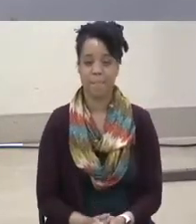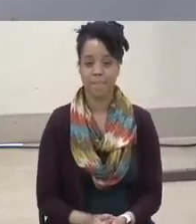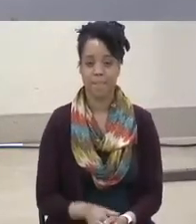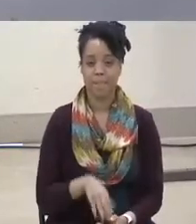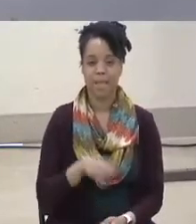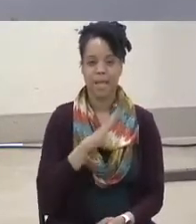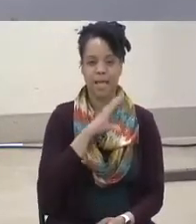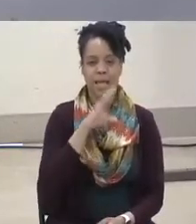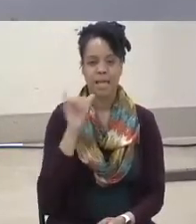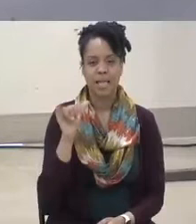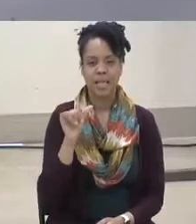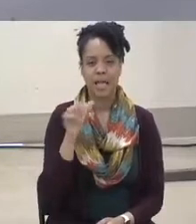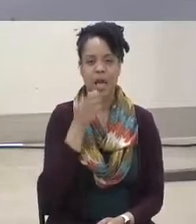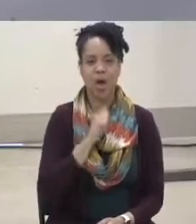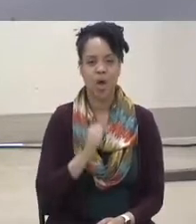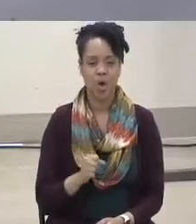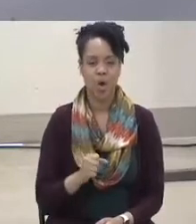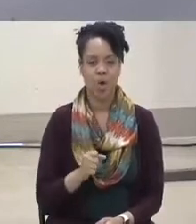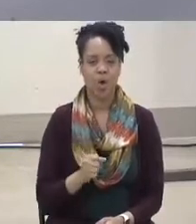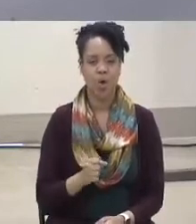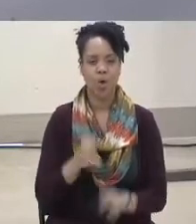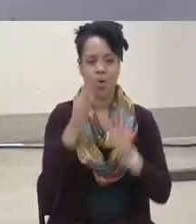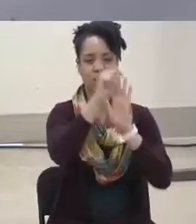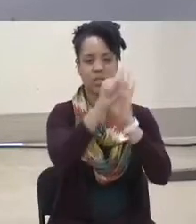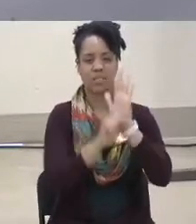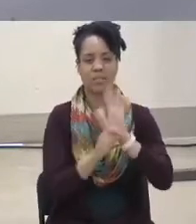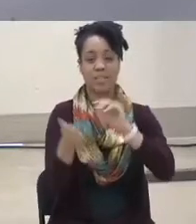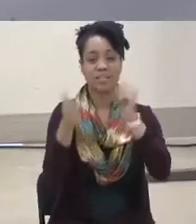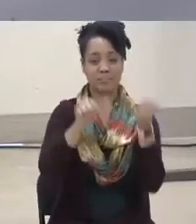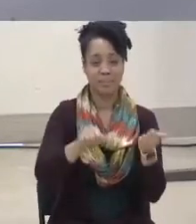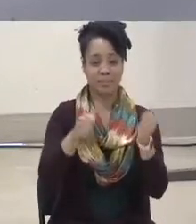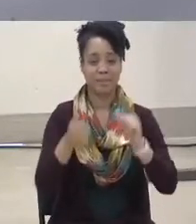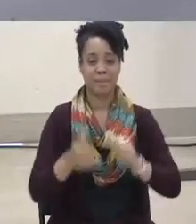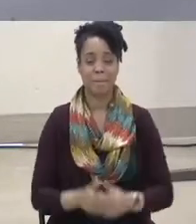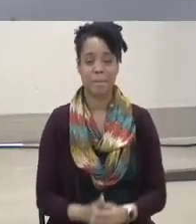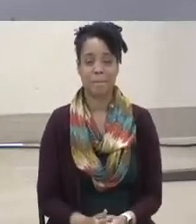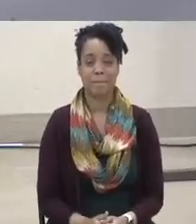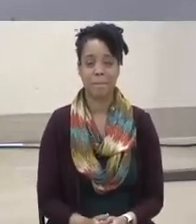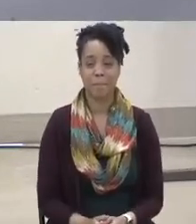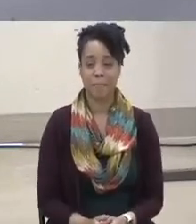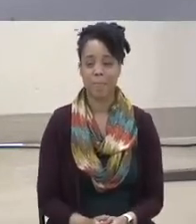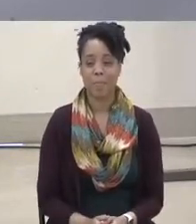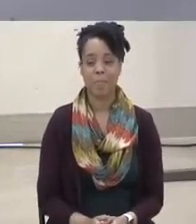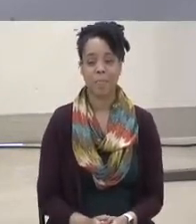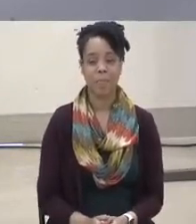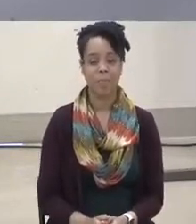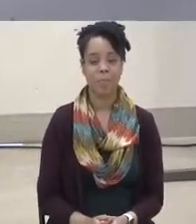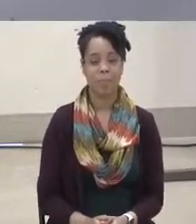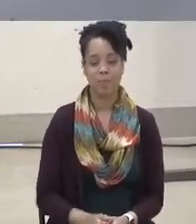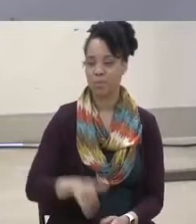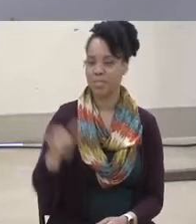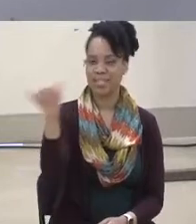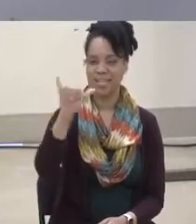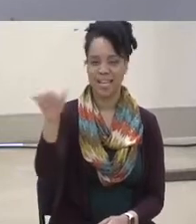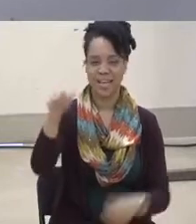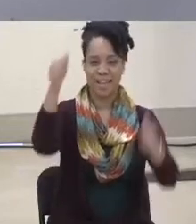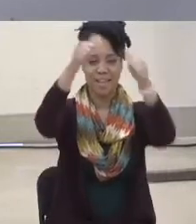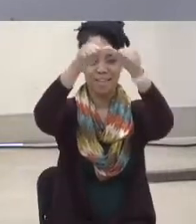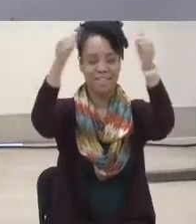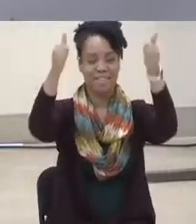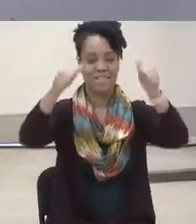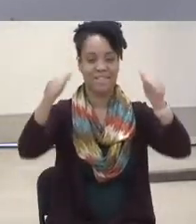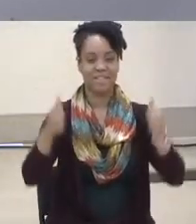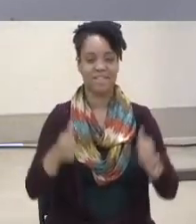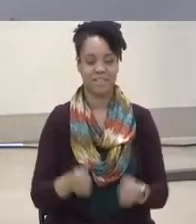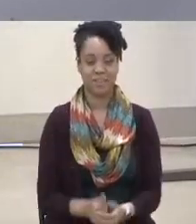Old Testament shadow of baptism Que eso en el Antiguo Testamento, la sombra del bautismo, was a light figure, era